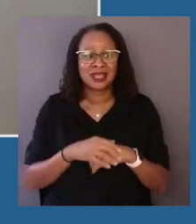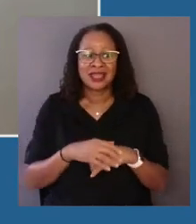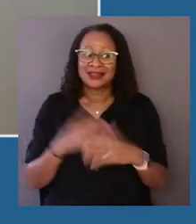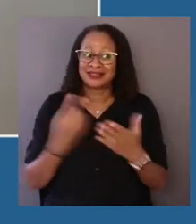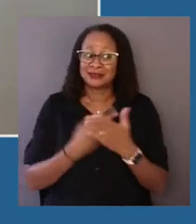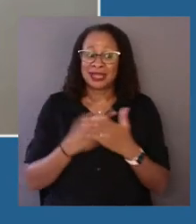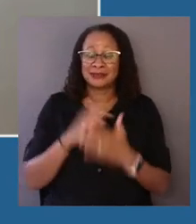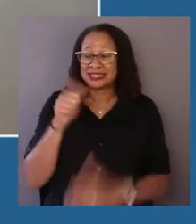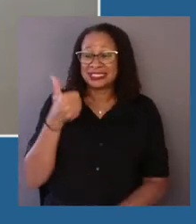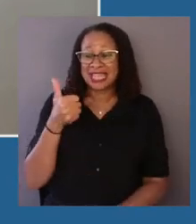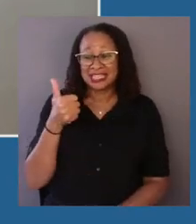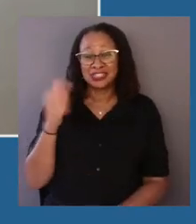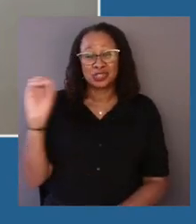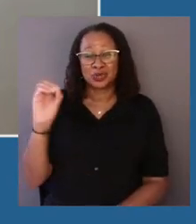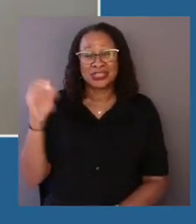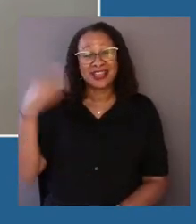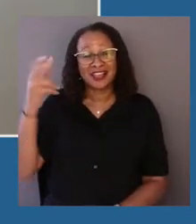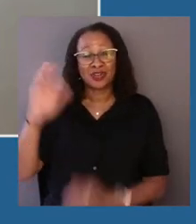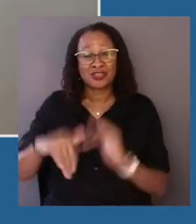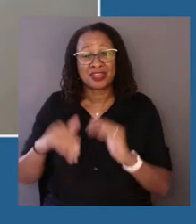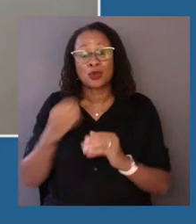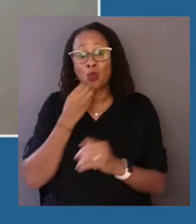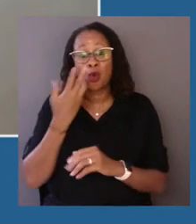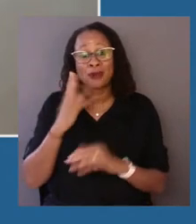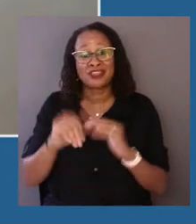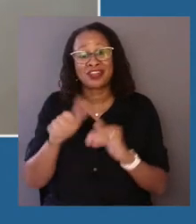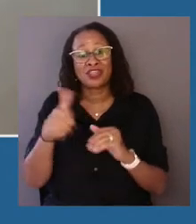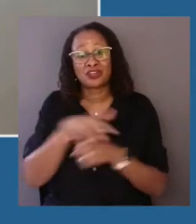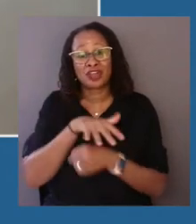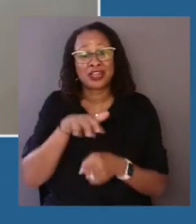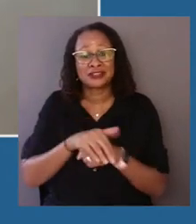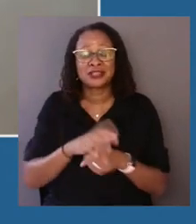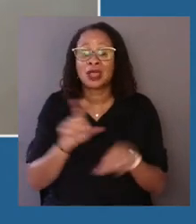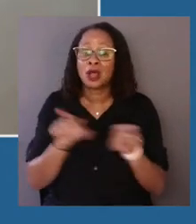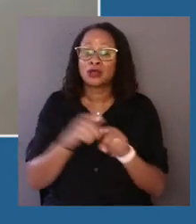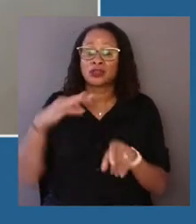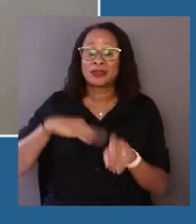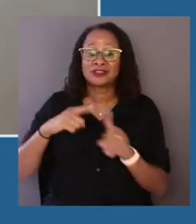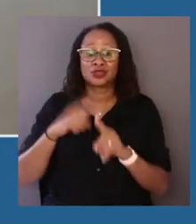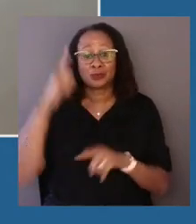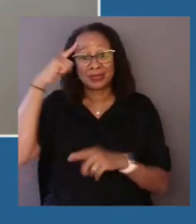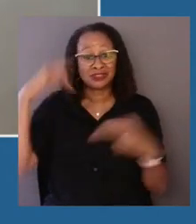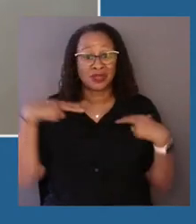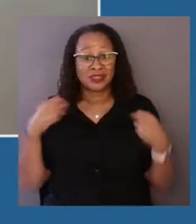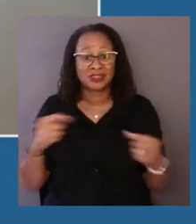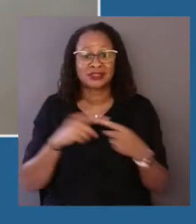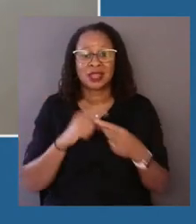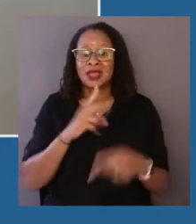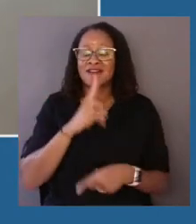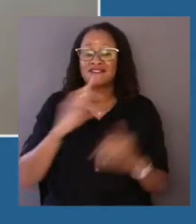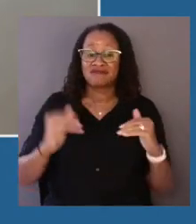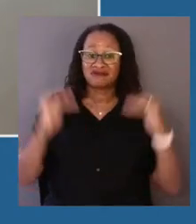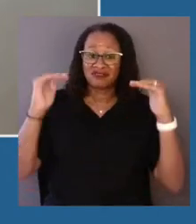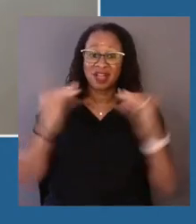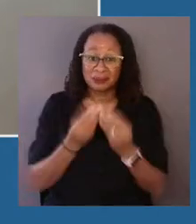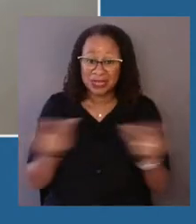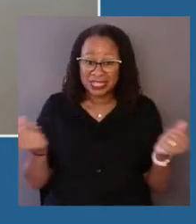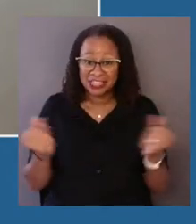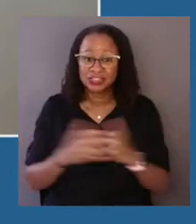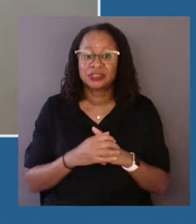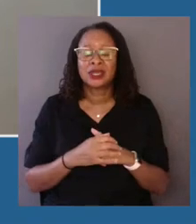Fahrenheit warmer than surrounding areas, but also benefits to mental health, to flood mitigation, to